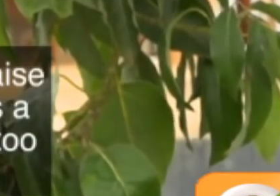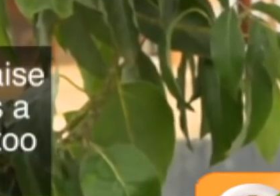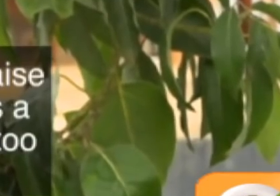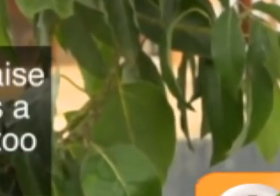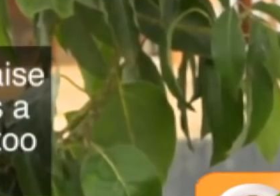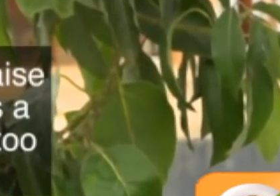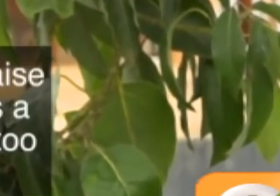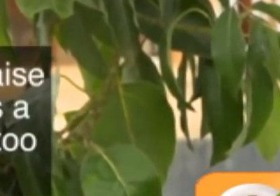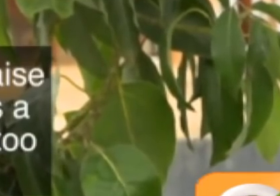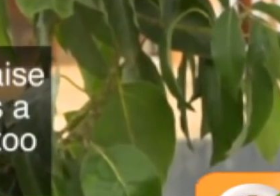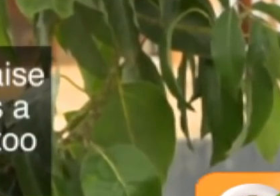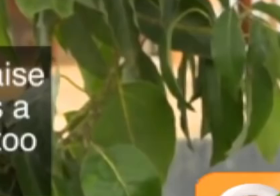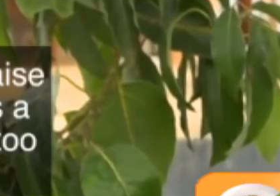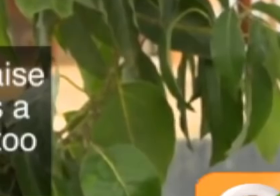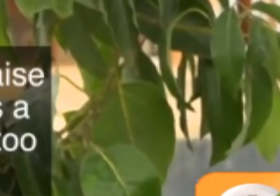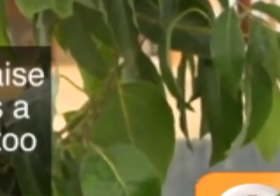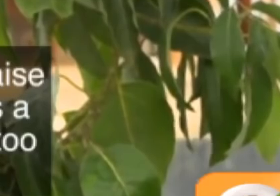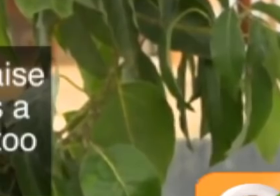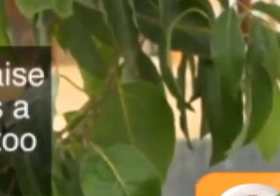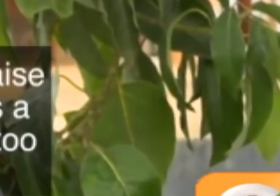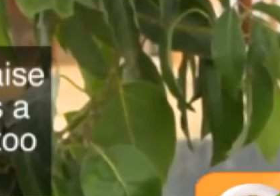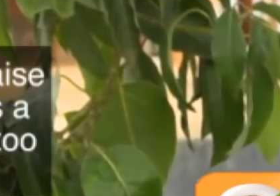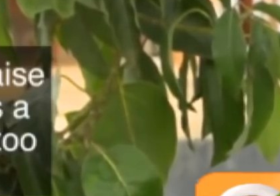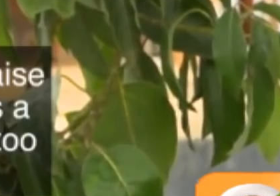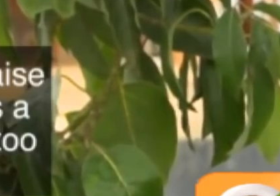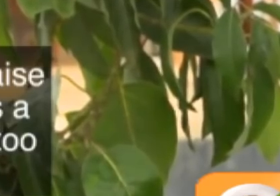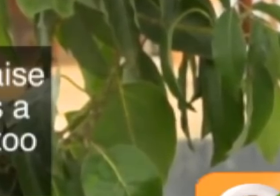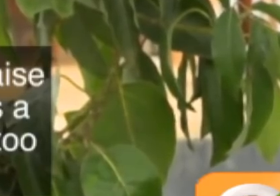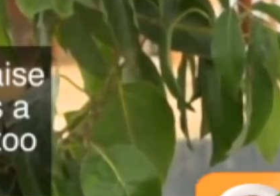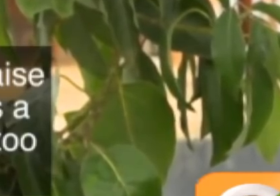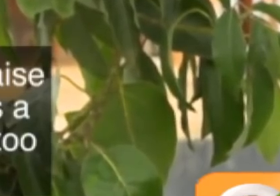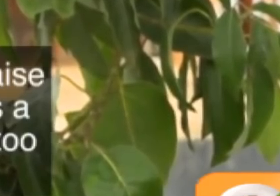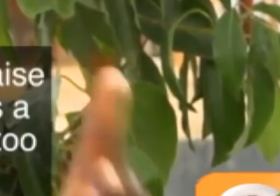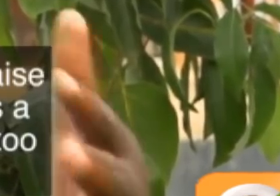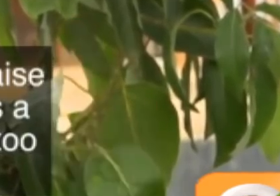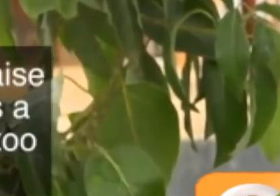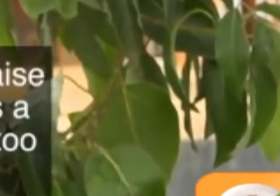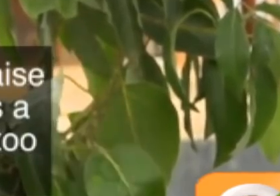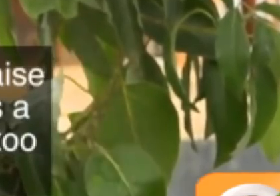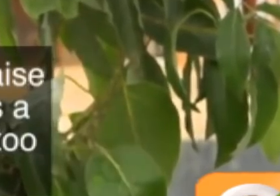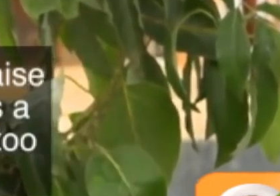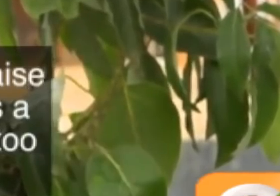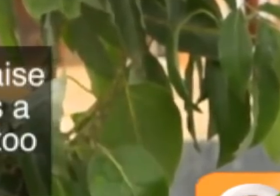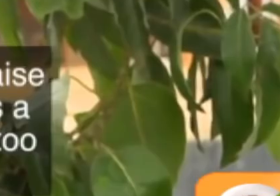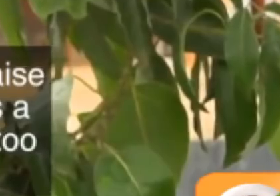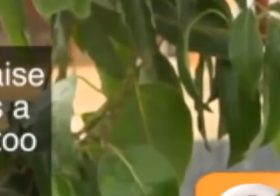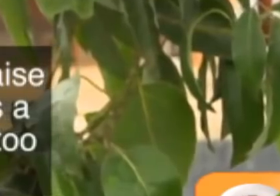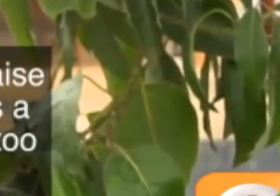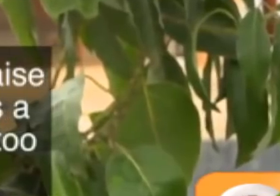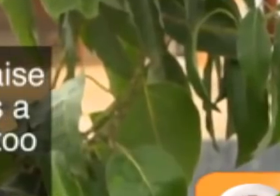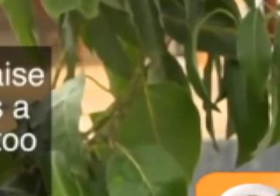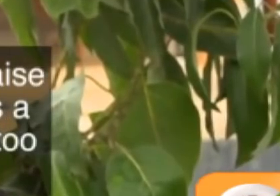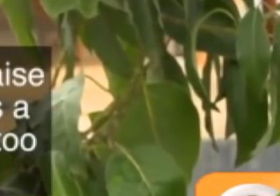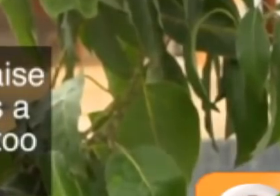wale wengine. Lakini kwa wale wa kwetu, kuna mahali tunataka kusaidia familia. Bereavement ni kitu